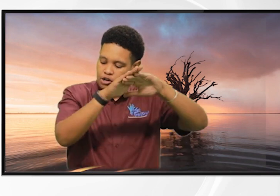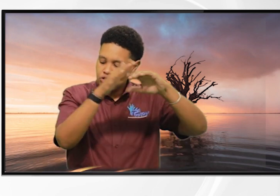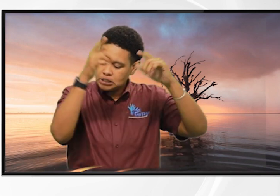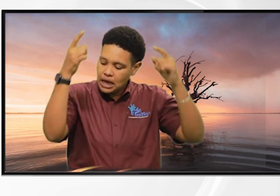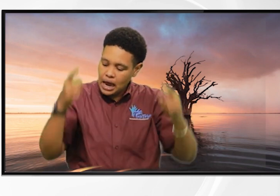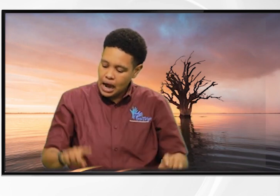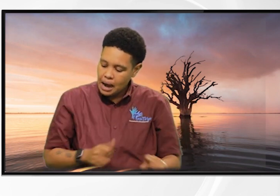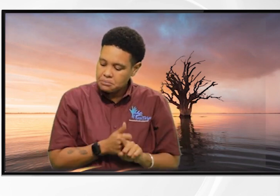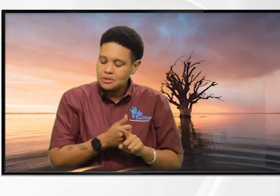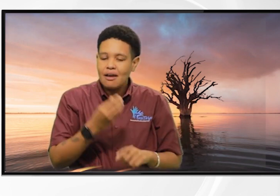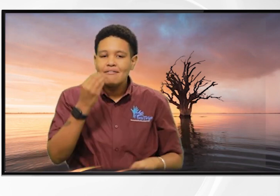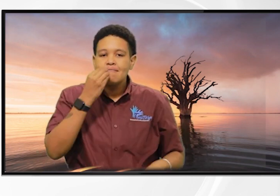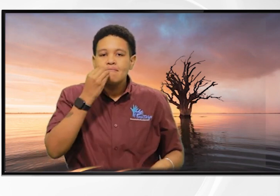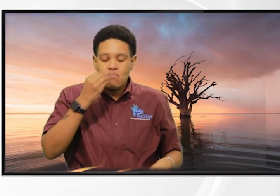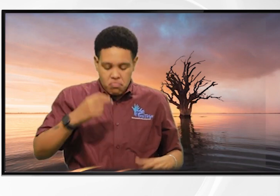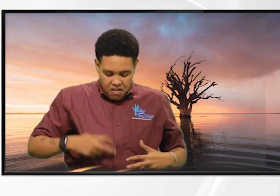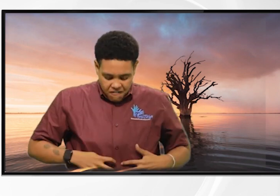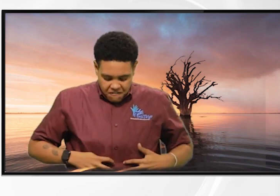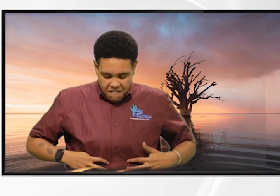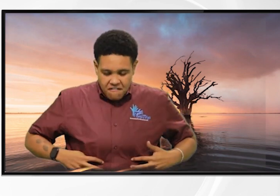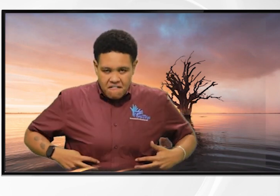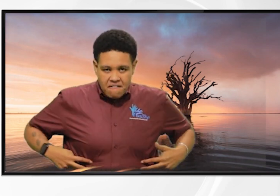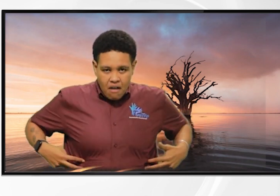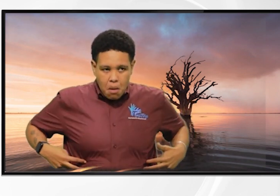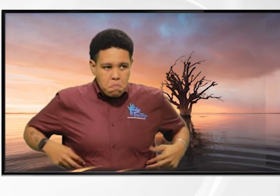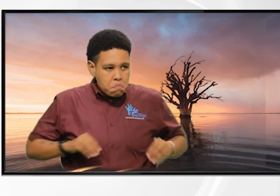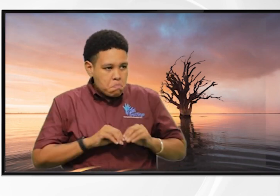of malnutrition within the population.